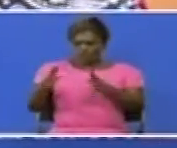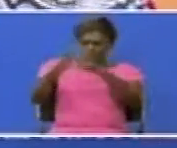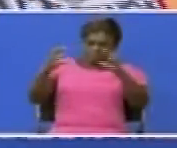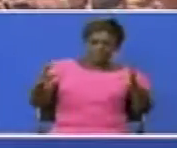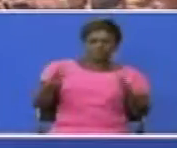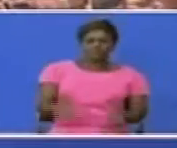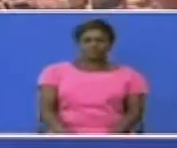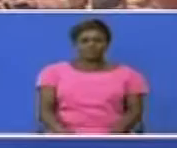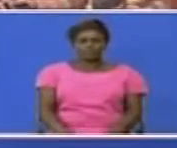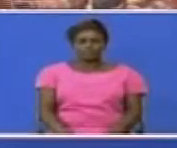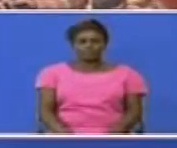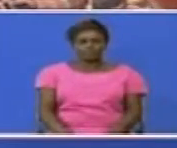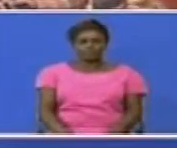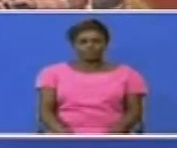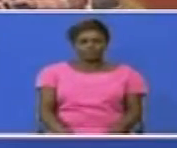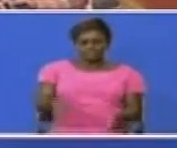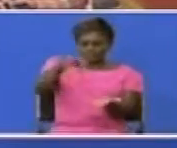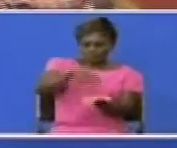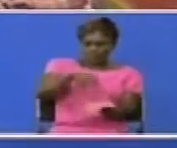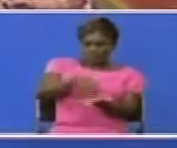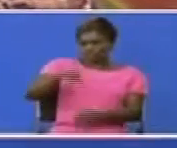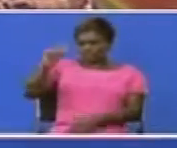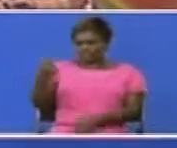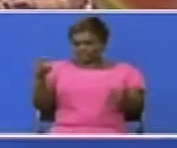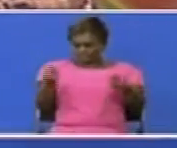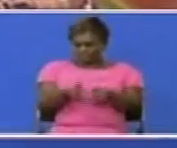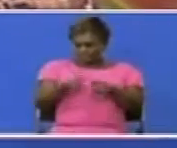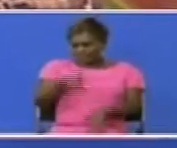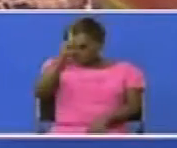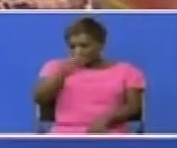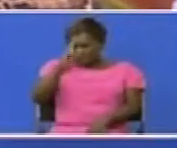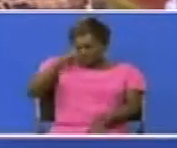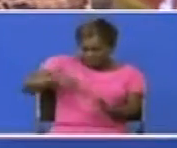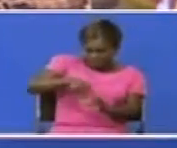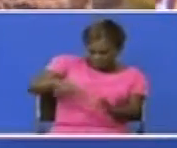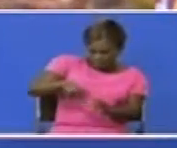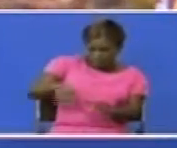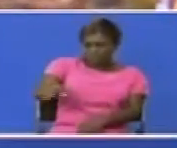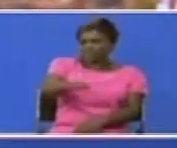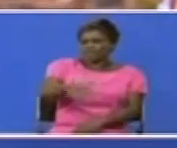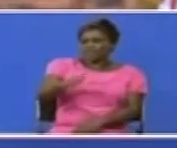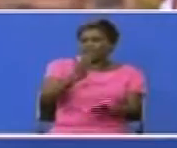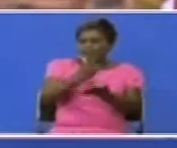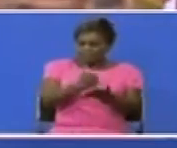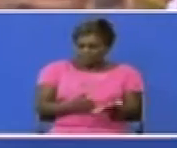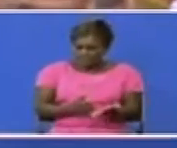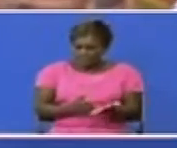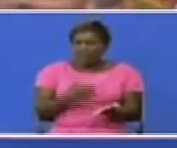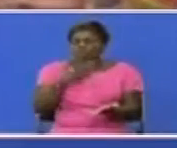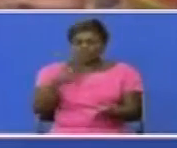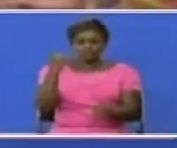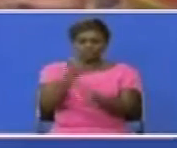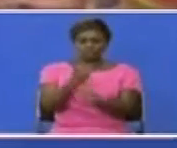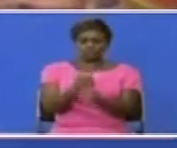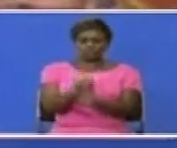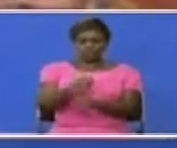large scale. We reposition Kenya as a serious mining hub in the region. This is part of the things we're trying to do. The other